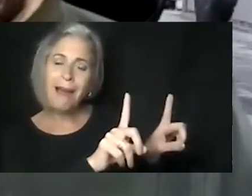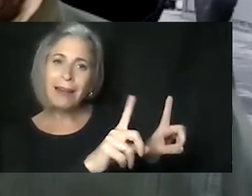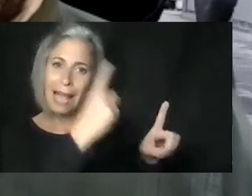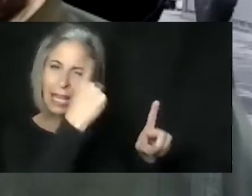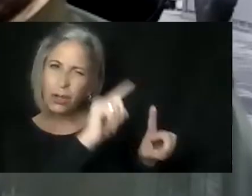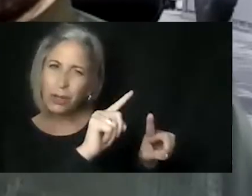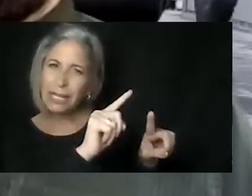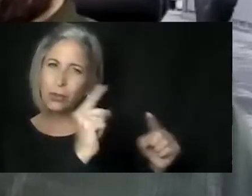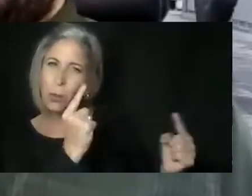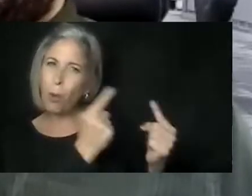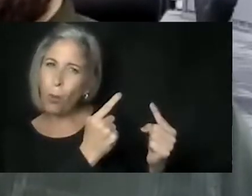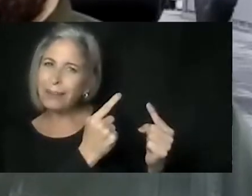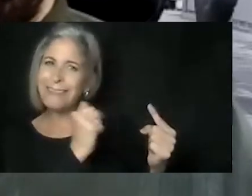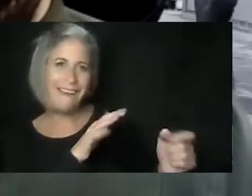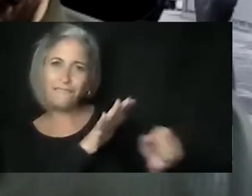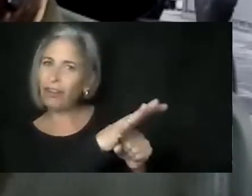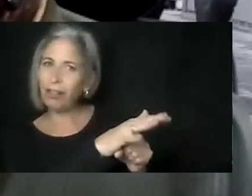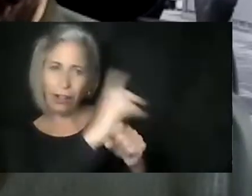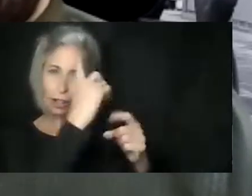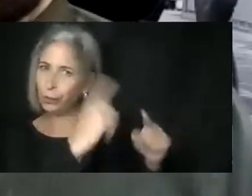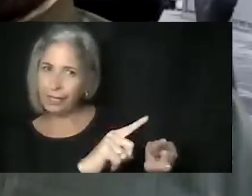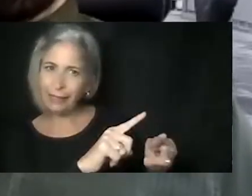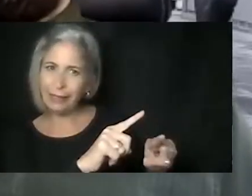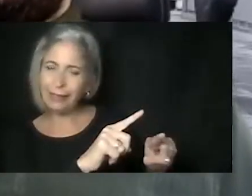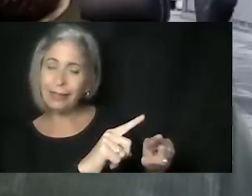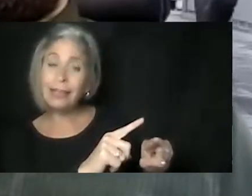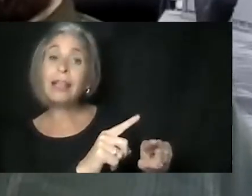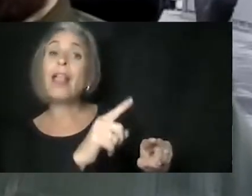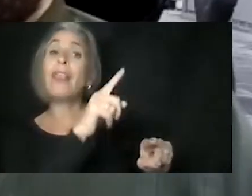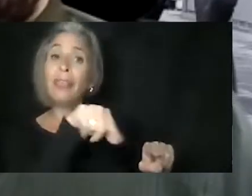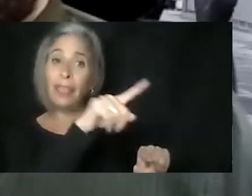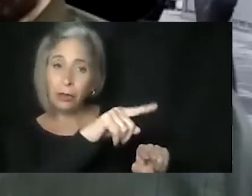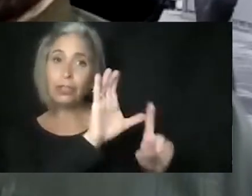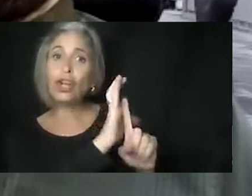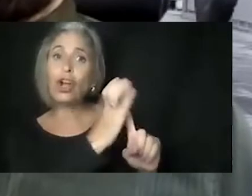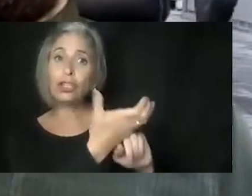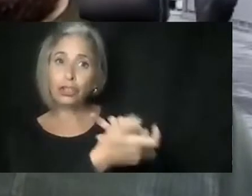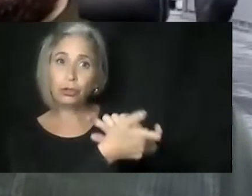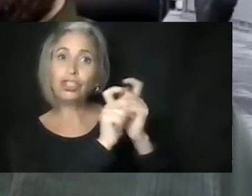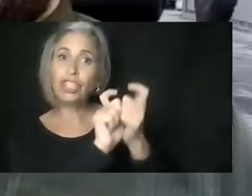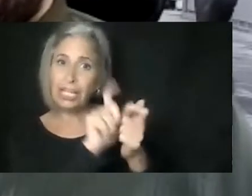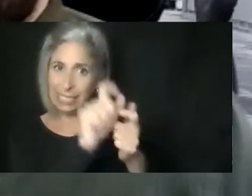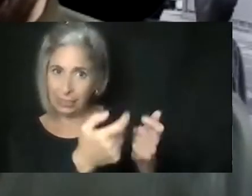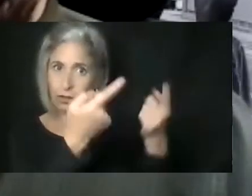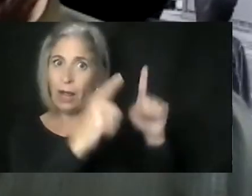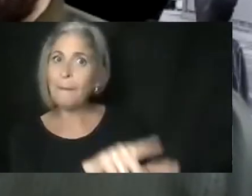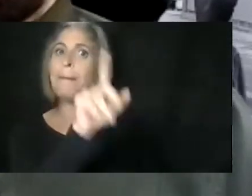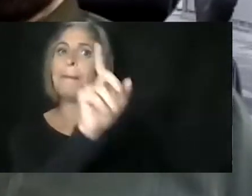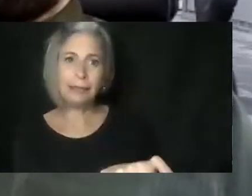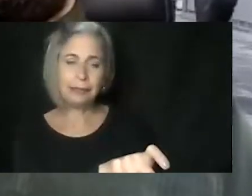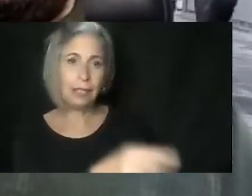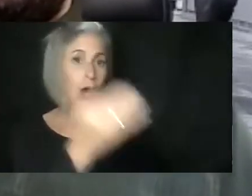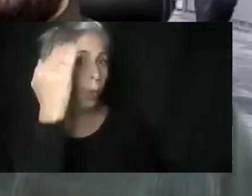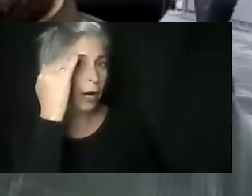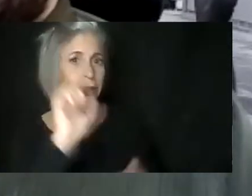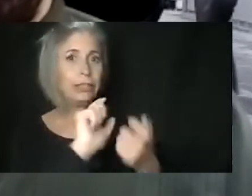you to a point. There is cultural change that needs to happen. There is awareness